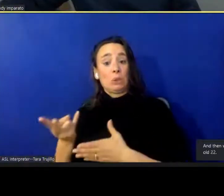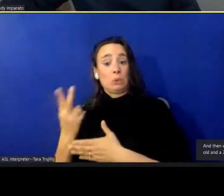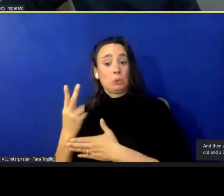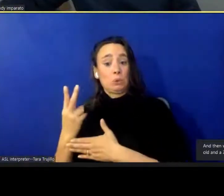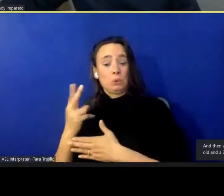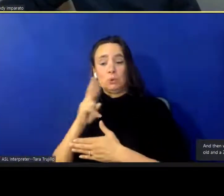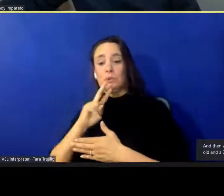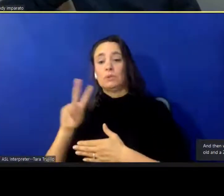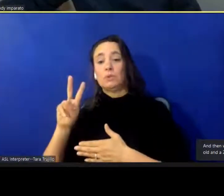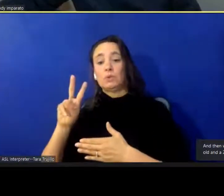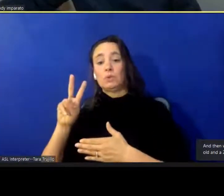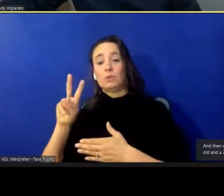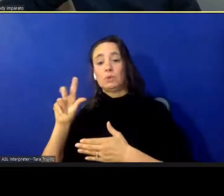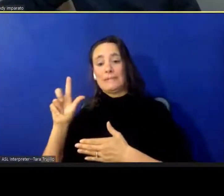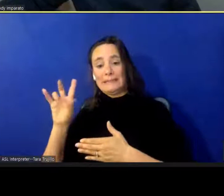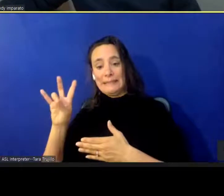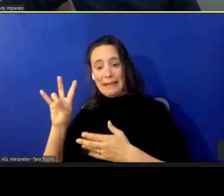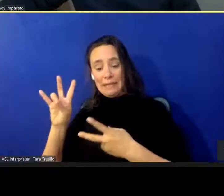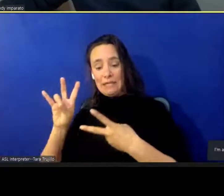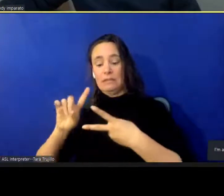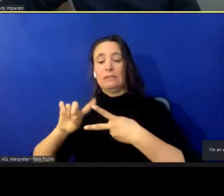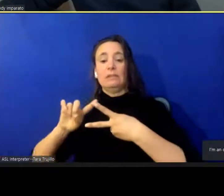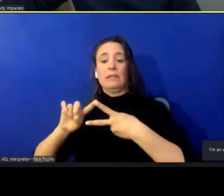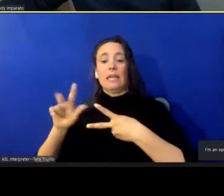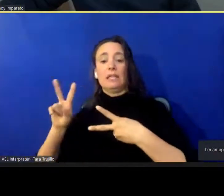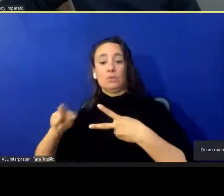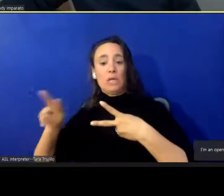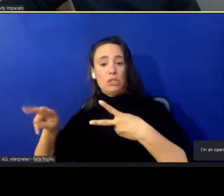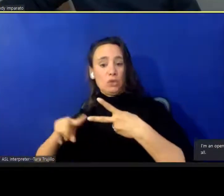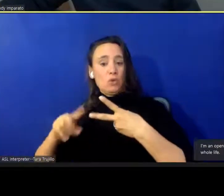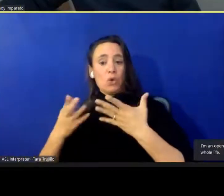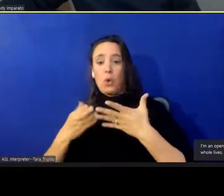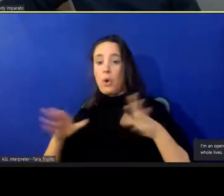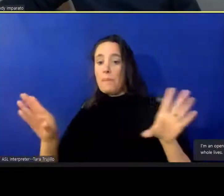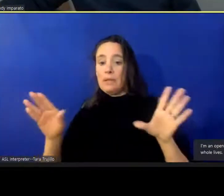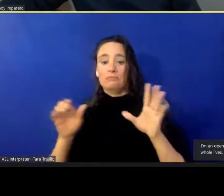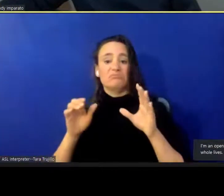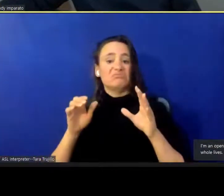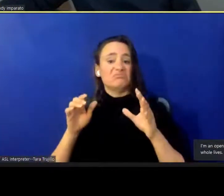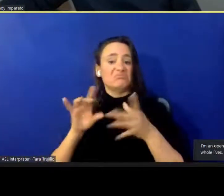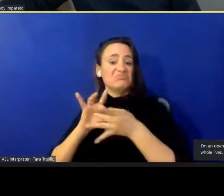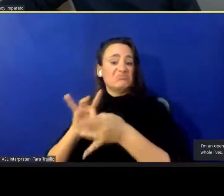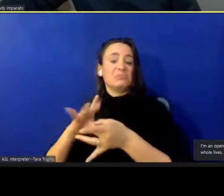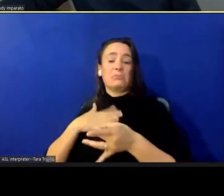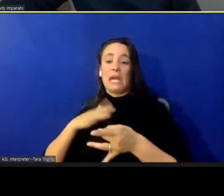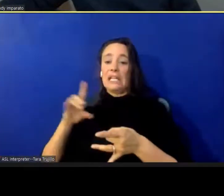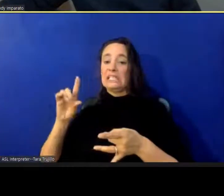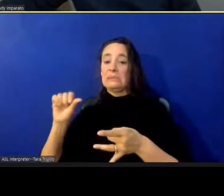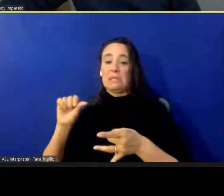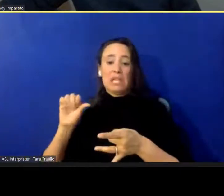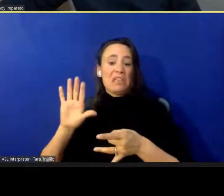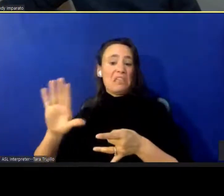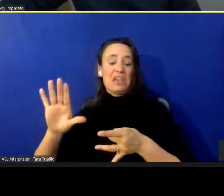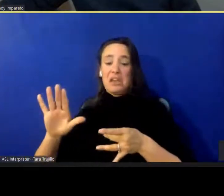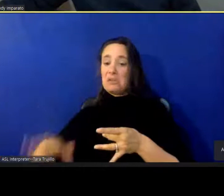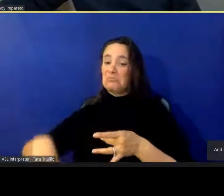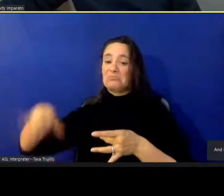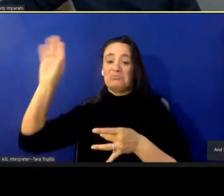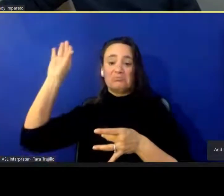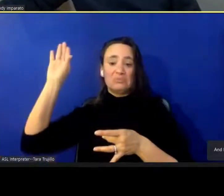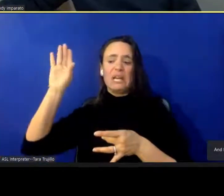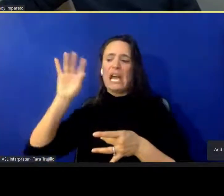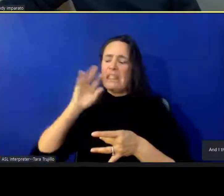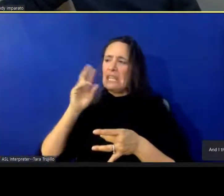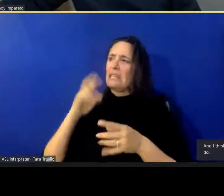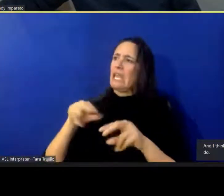22-year-old. I've been open with them about my disability their whole lives. And I think they both admire the